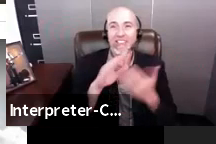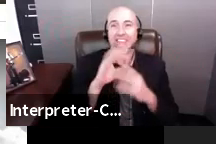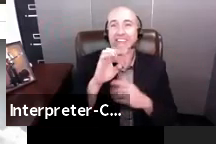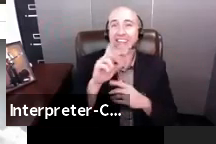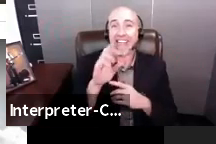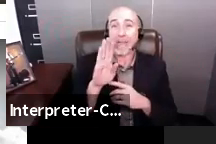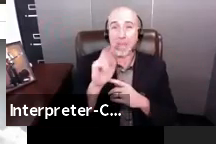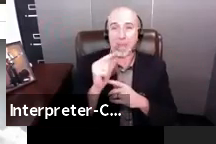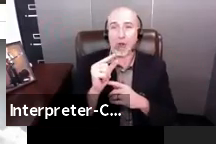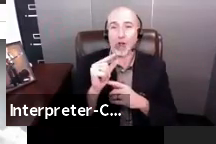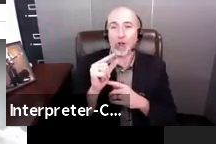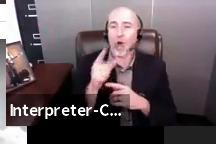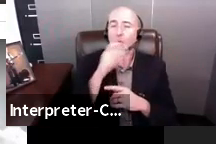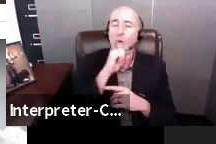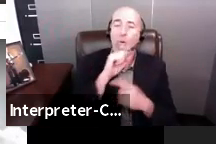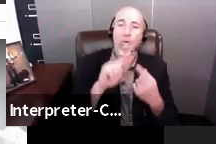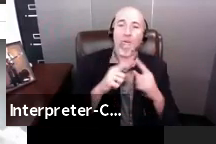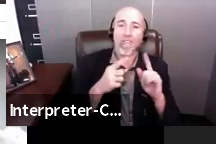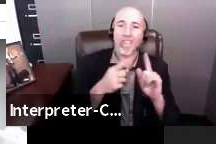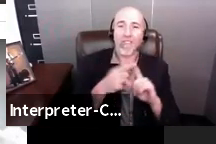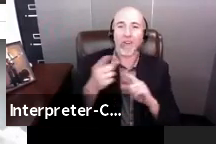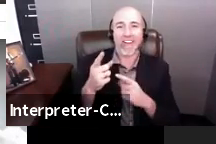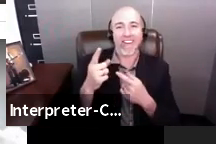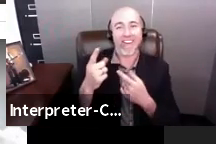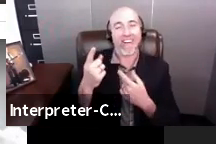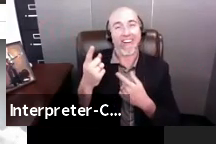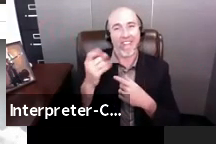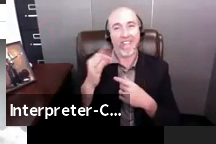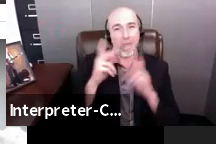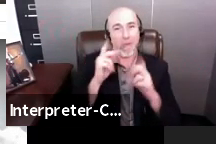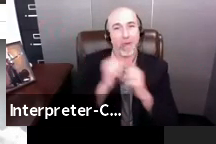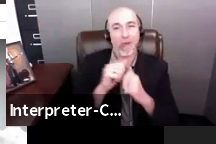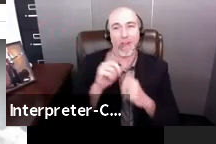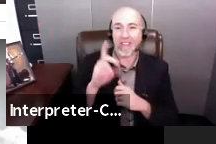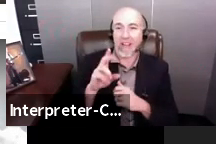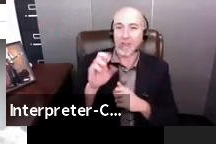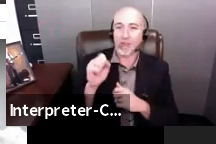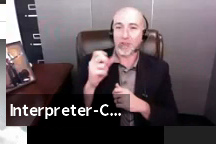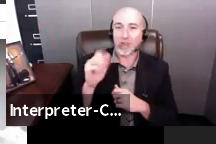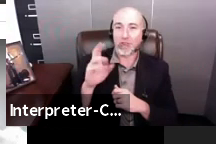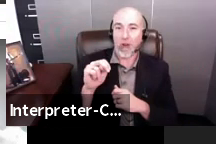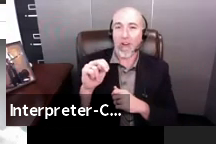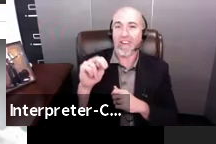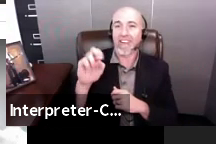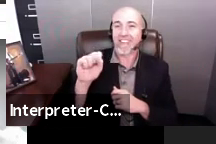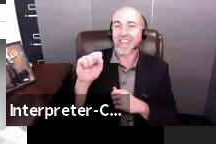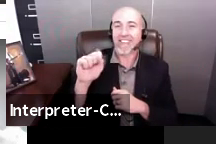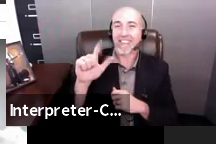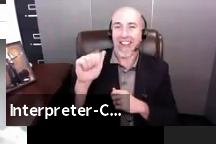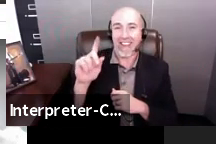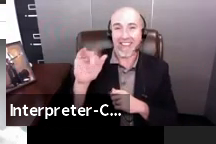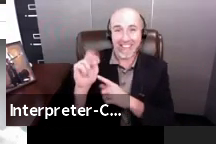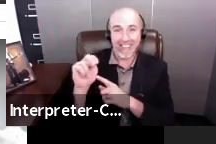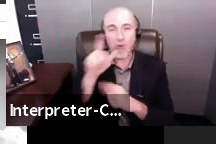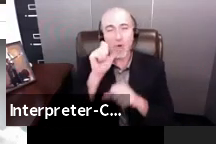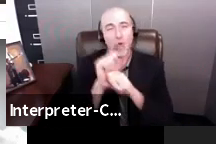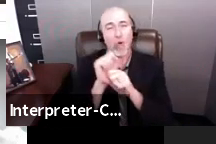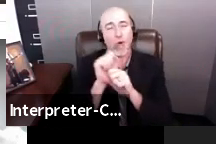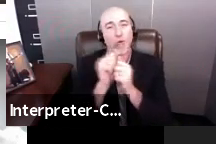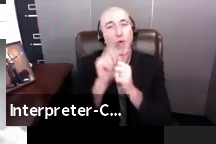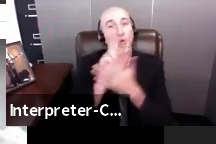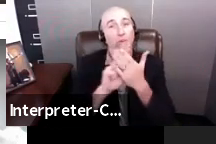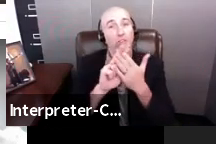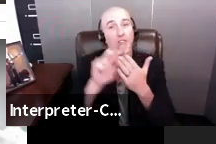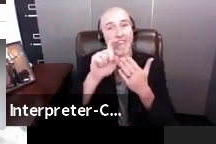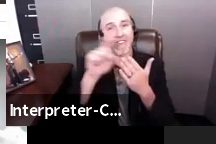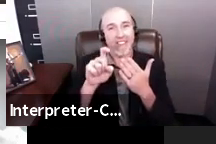hear from an old friend of the Governor's Committee on People with Disabilities, Dr. Sean Saladin, who works with the University of Texas